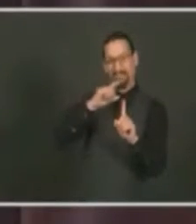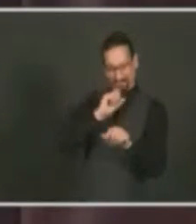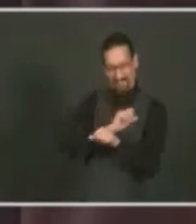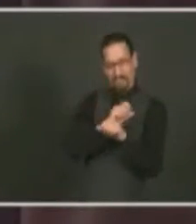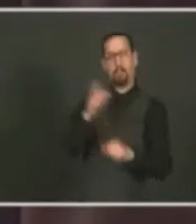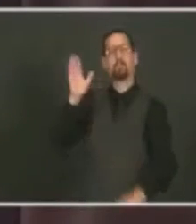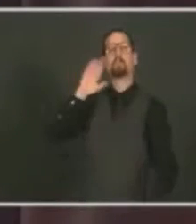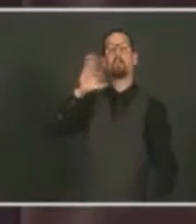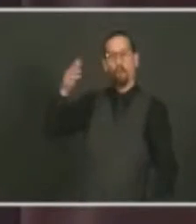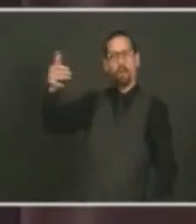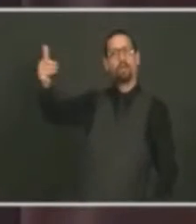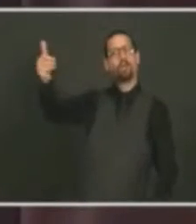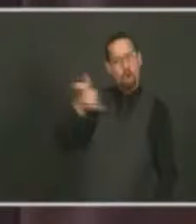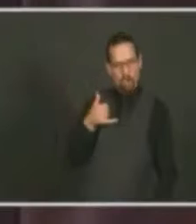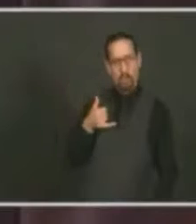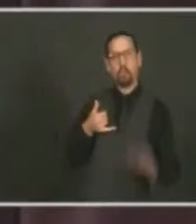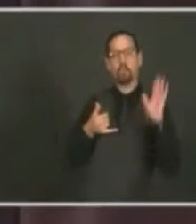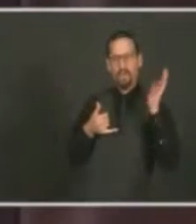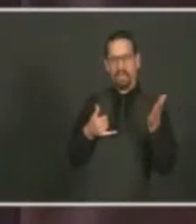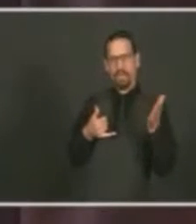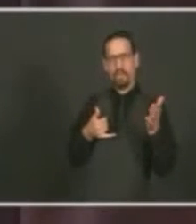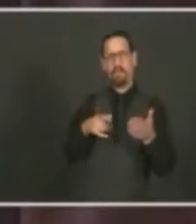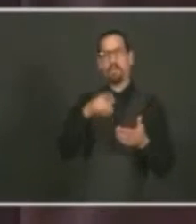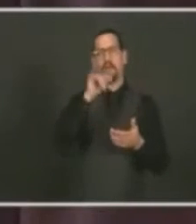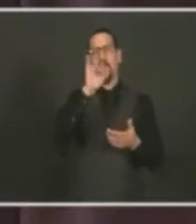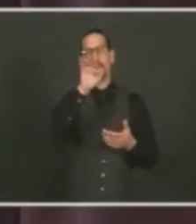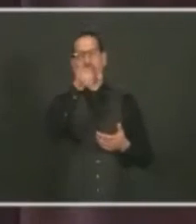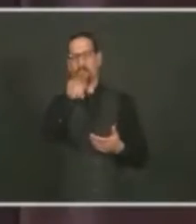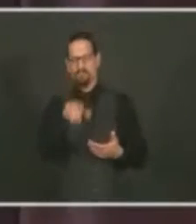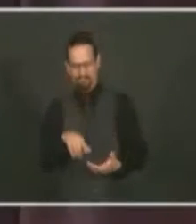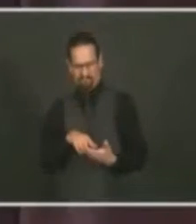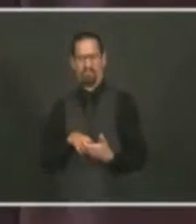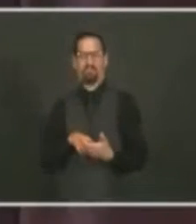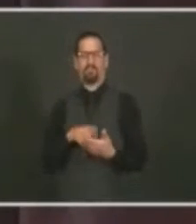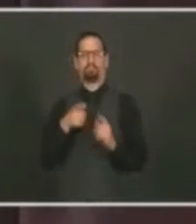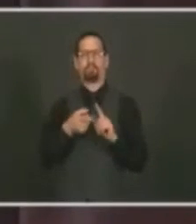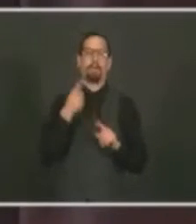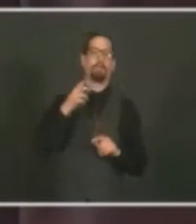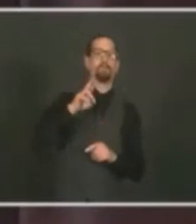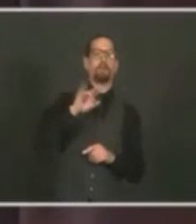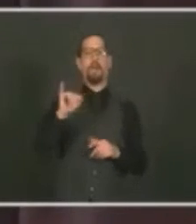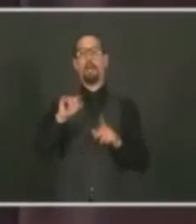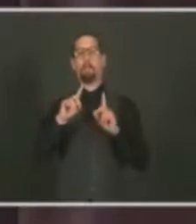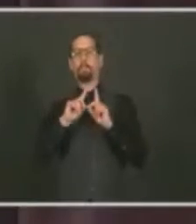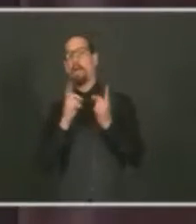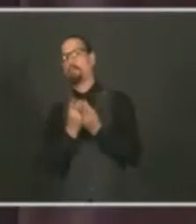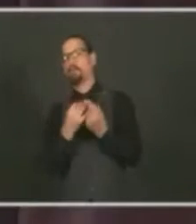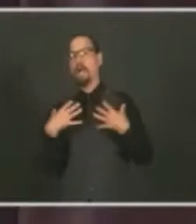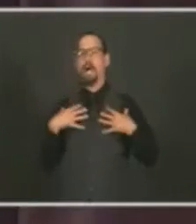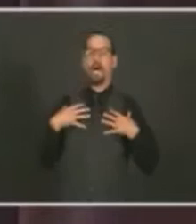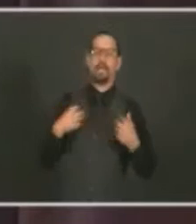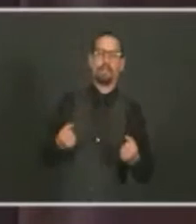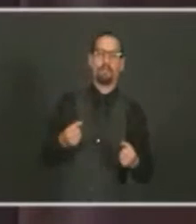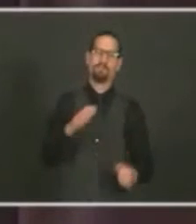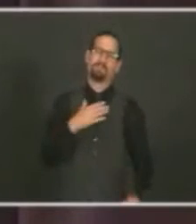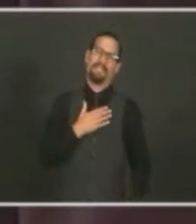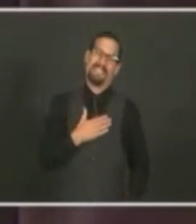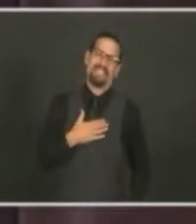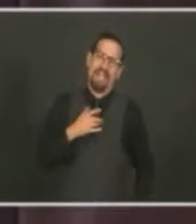from the Department of Health. So if you're positive, we'll call you from the Department of Health.